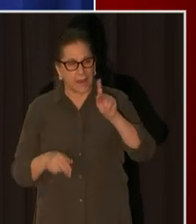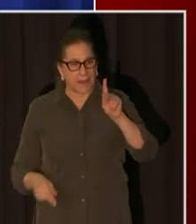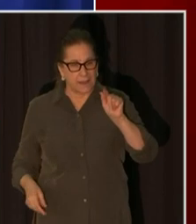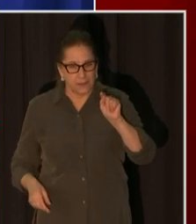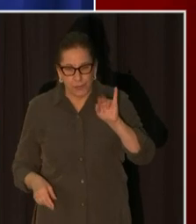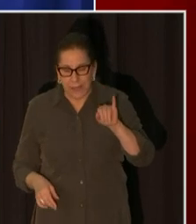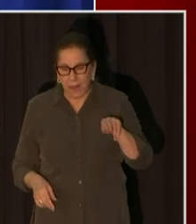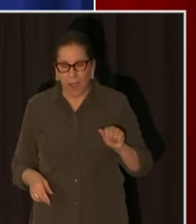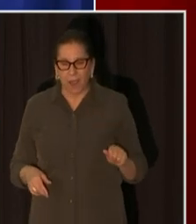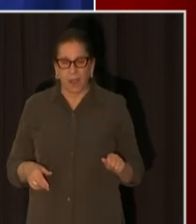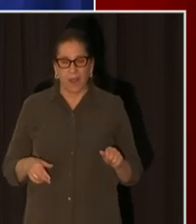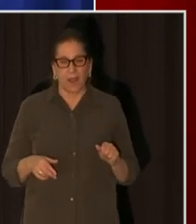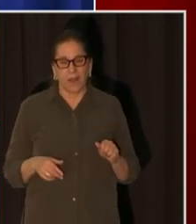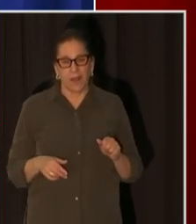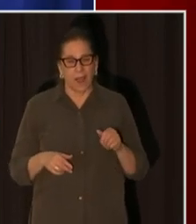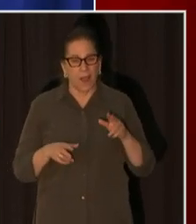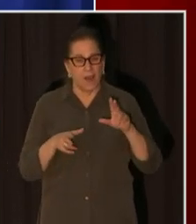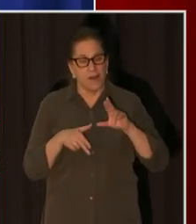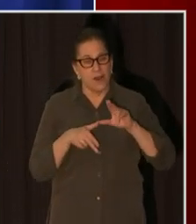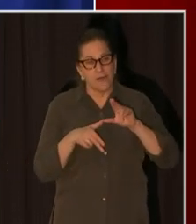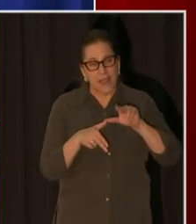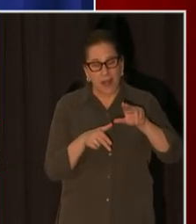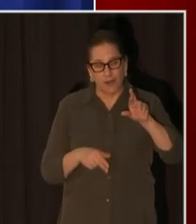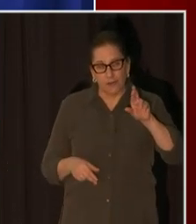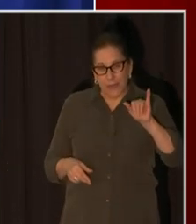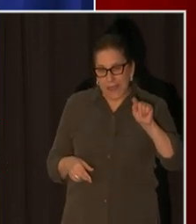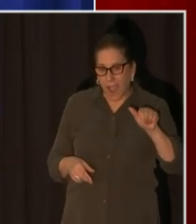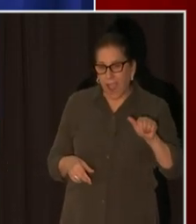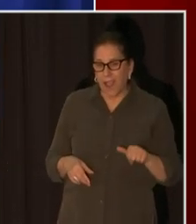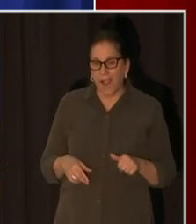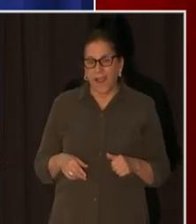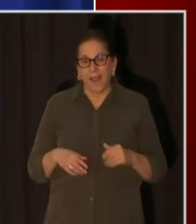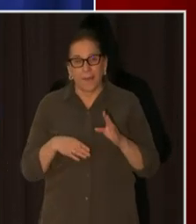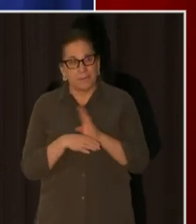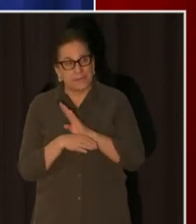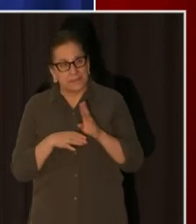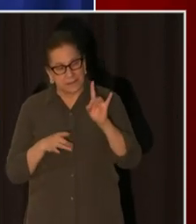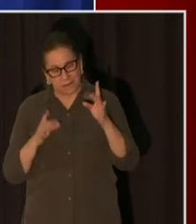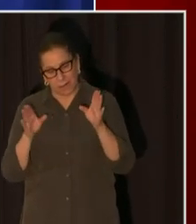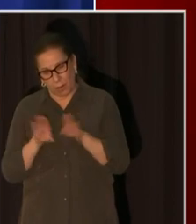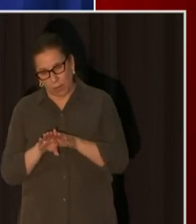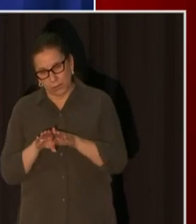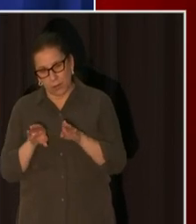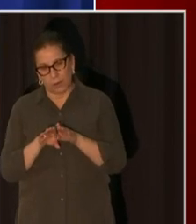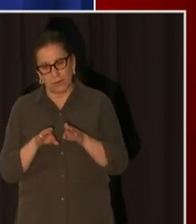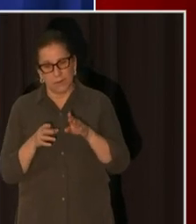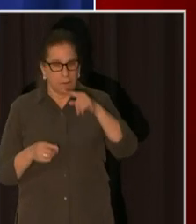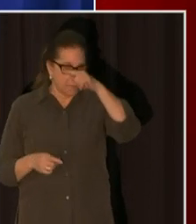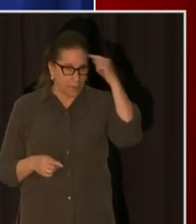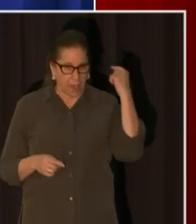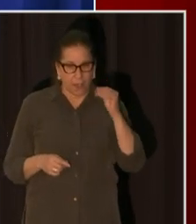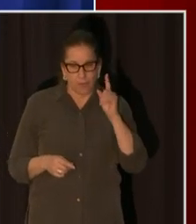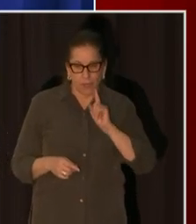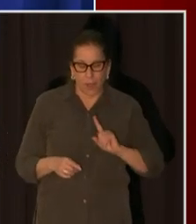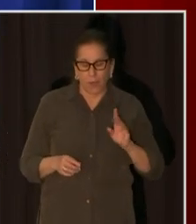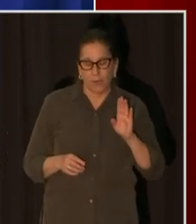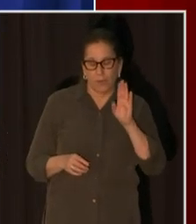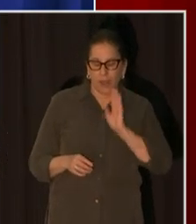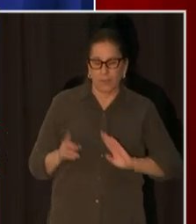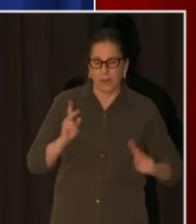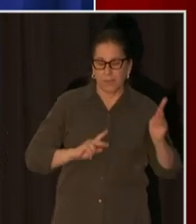that states should we're left out of that, and DC should be a state.